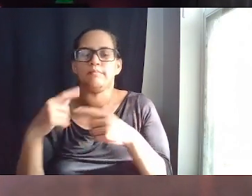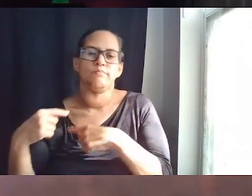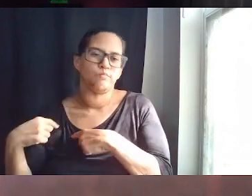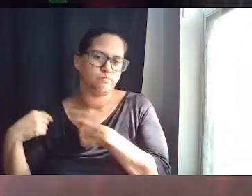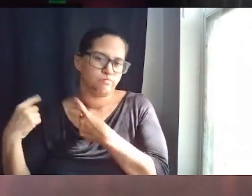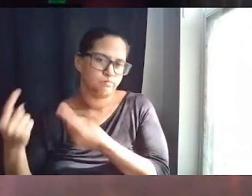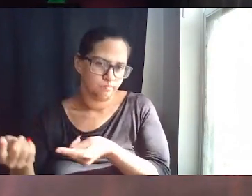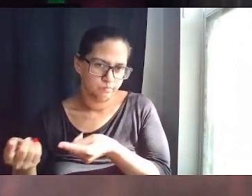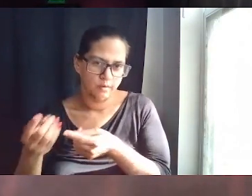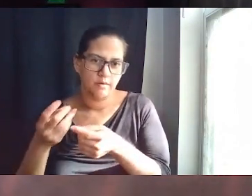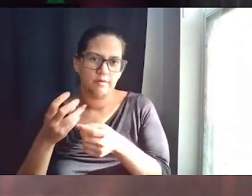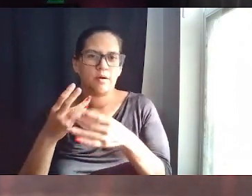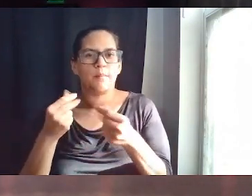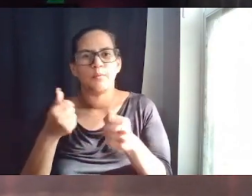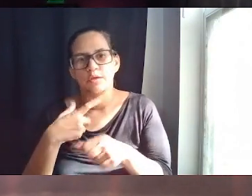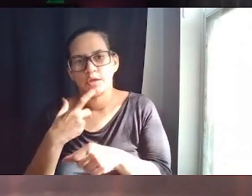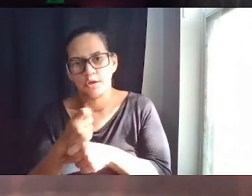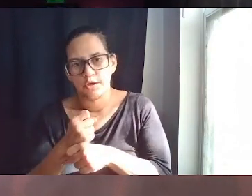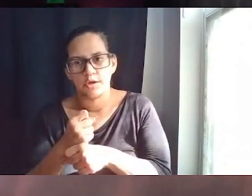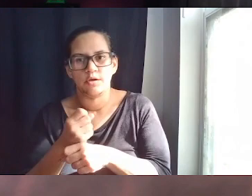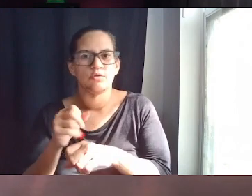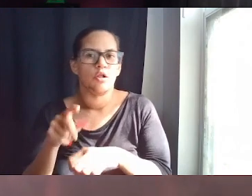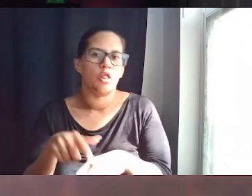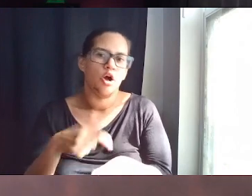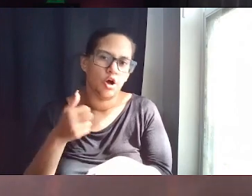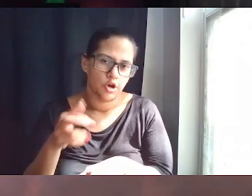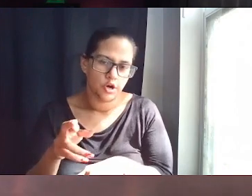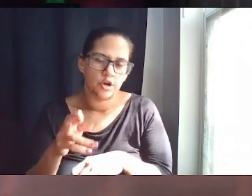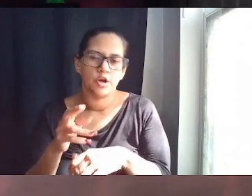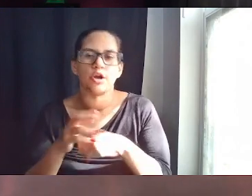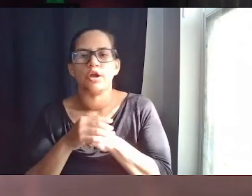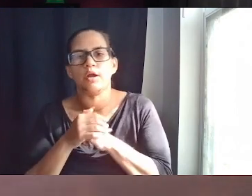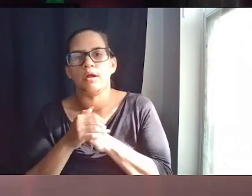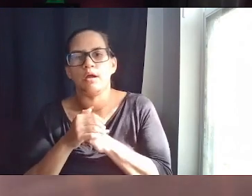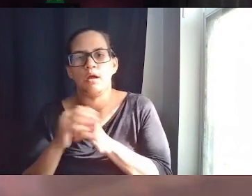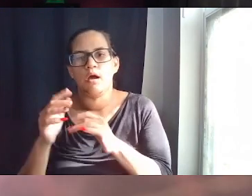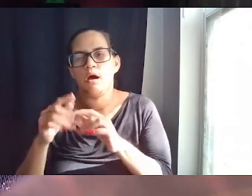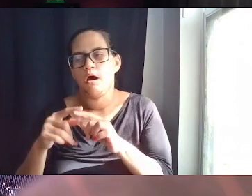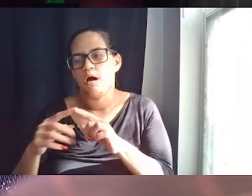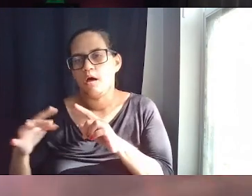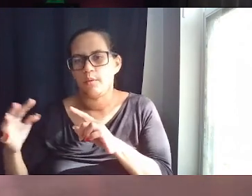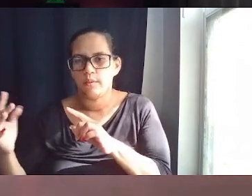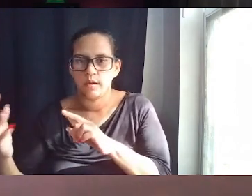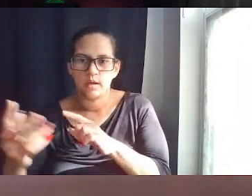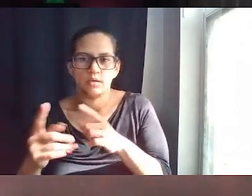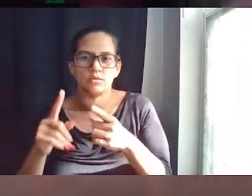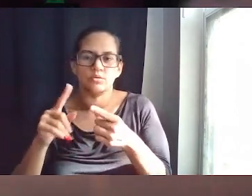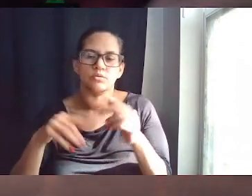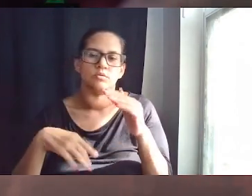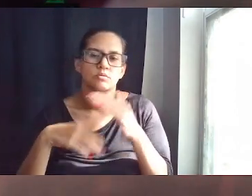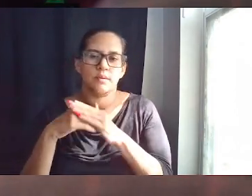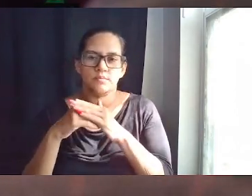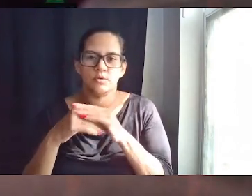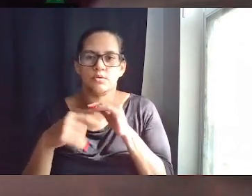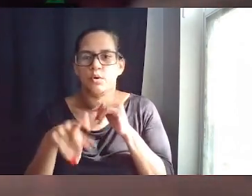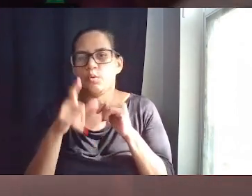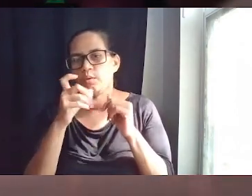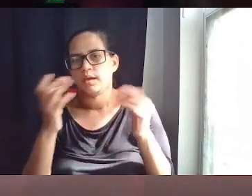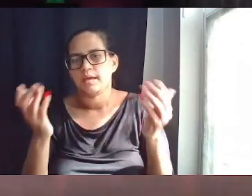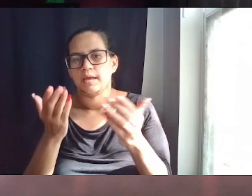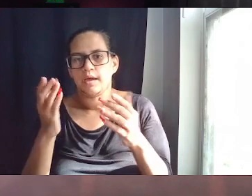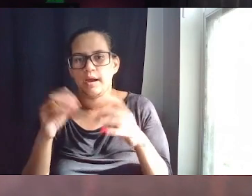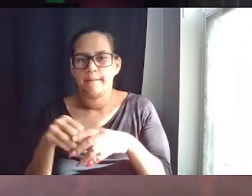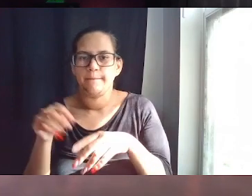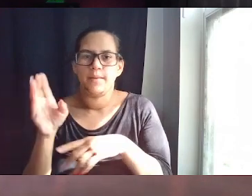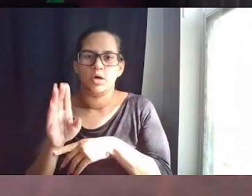years, longer, right? All the way up to those who were here in Boston